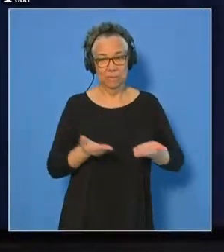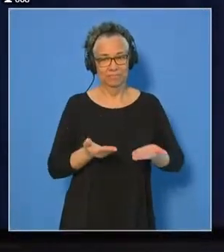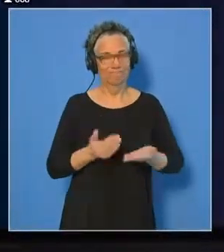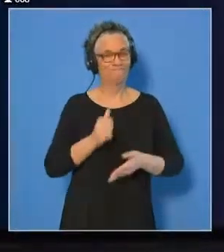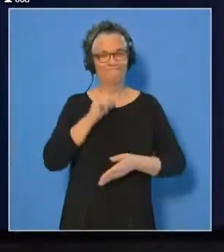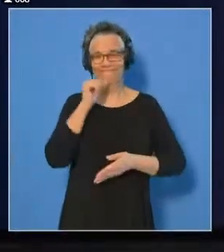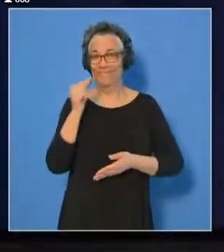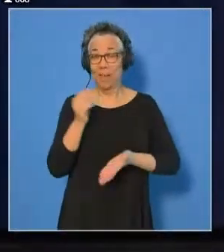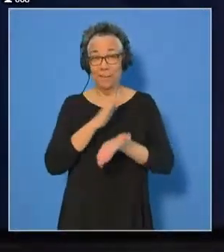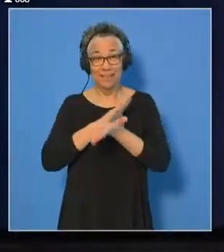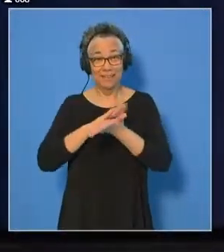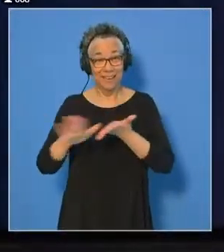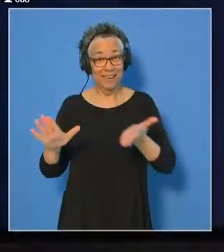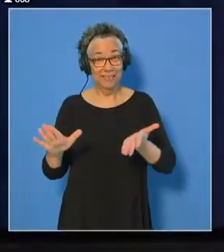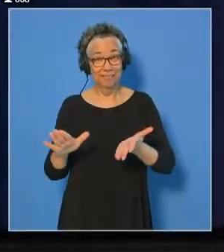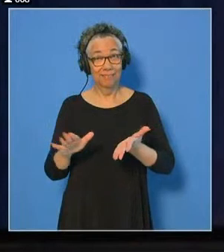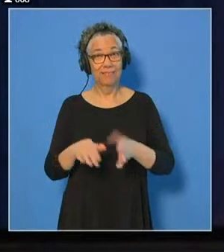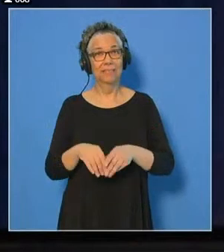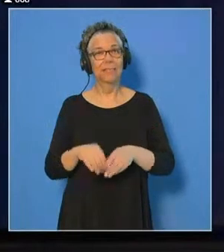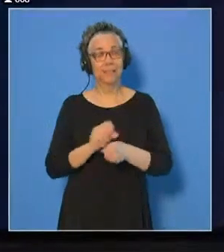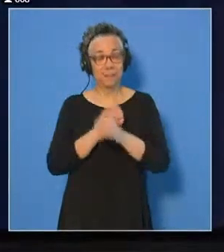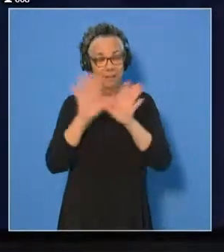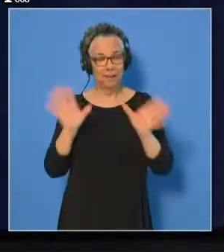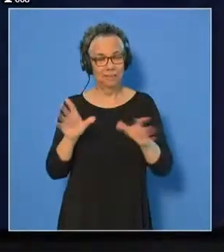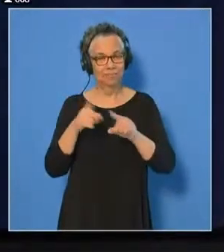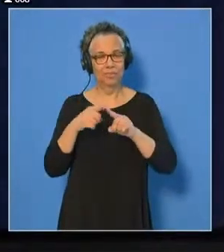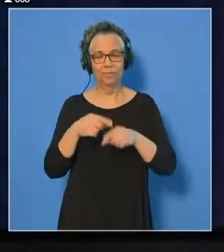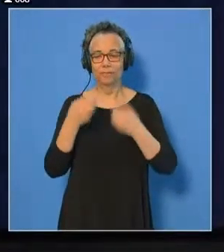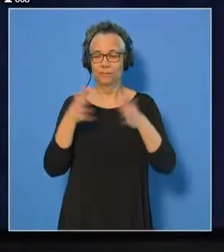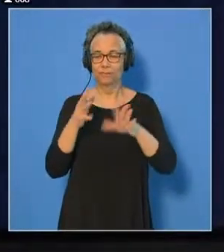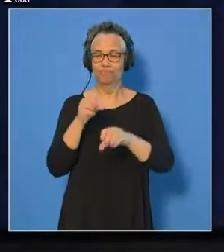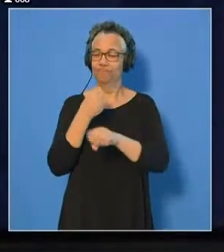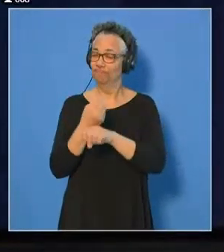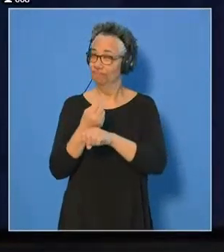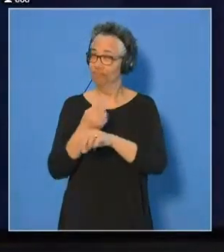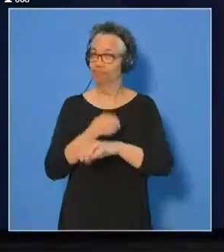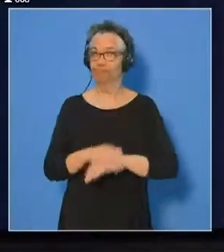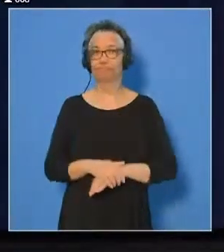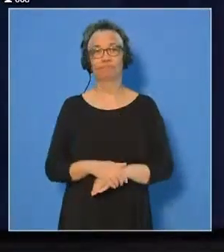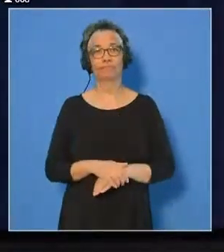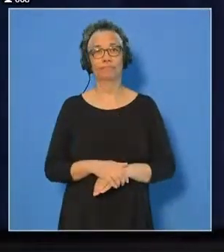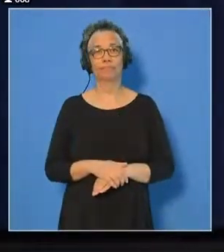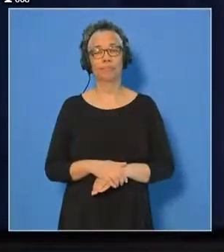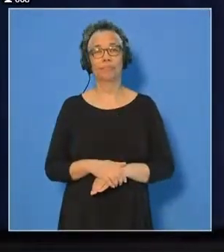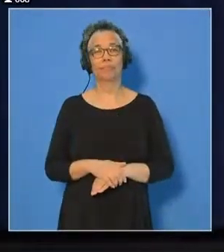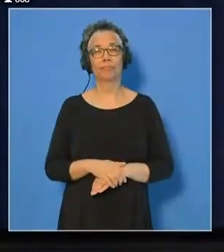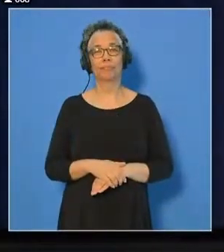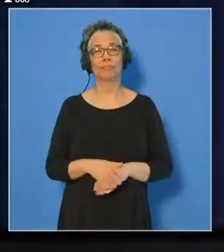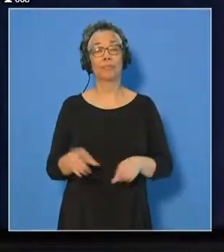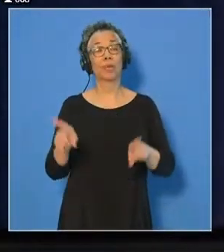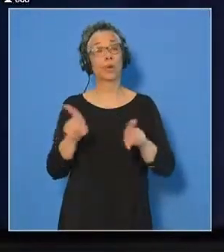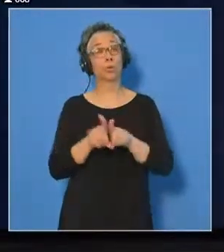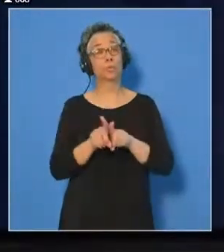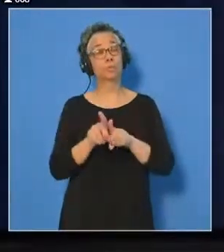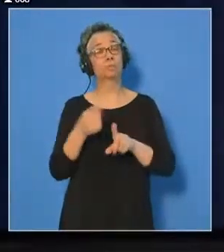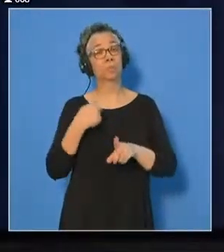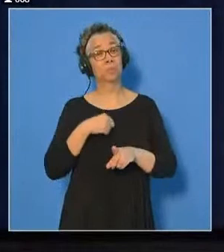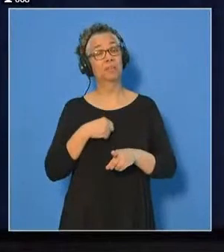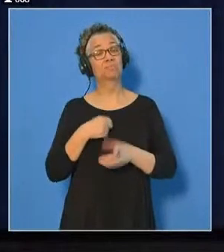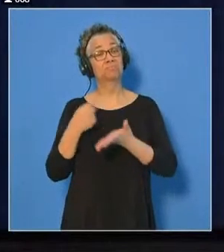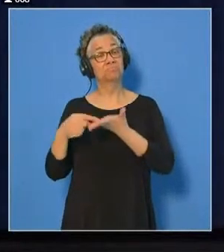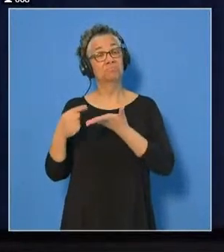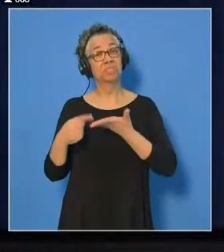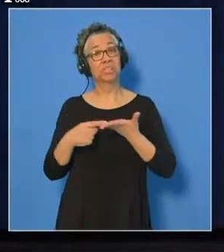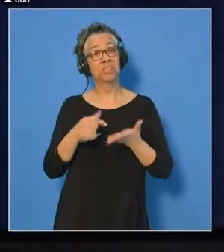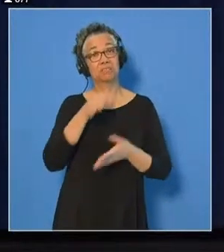be cleared until after the shelter in place has gone up. And also, we are looking to, and this is a conversation that we had in Cabinet